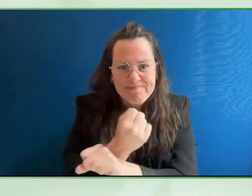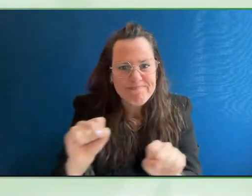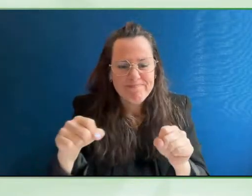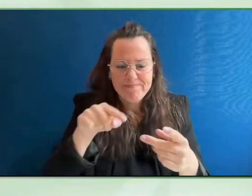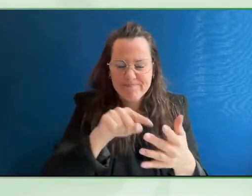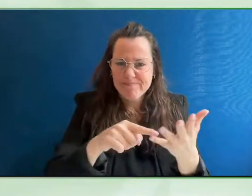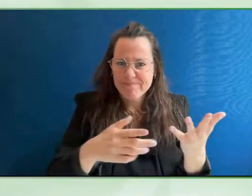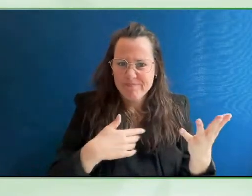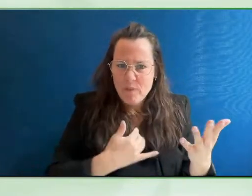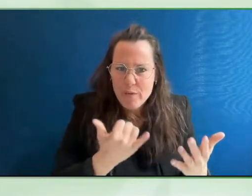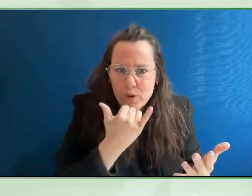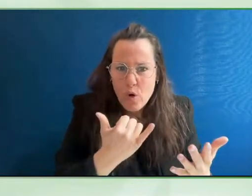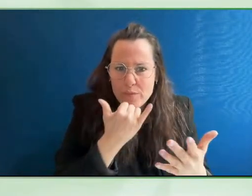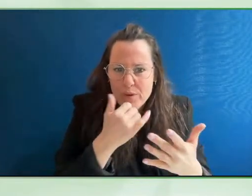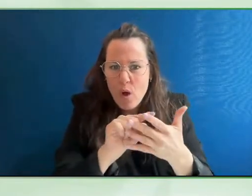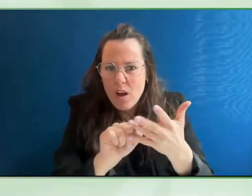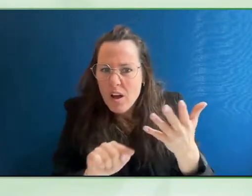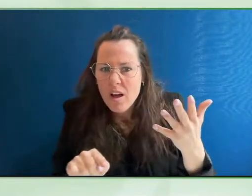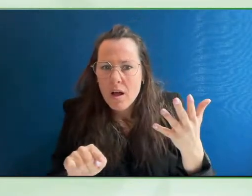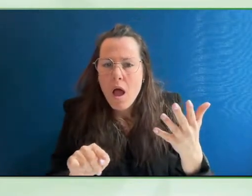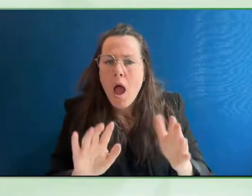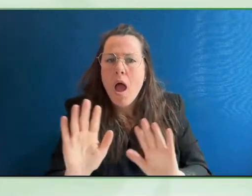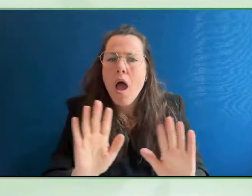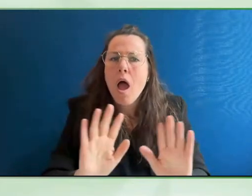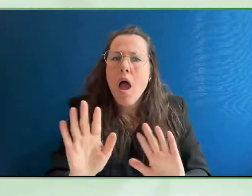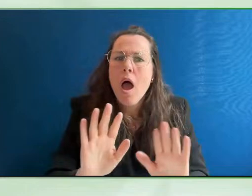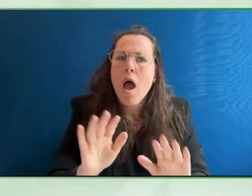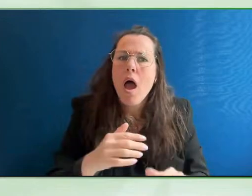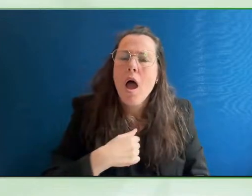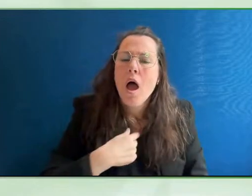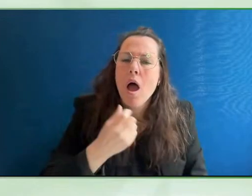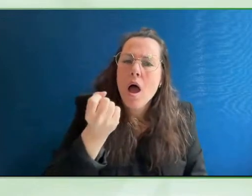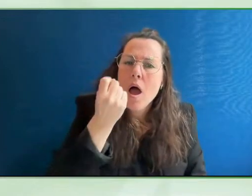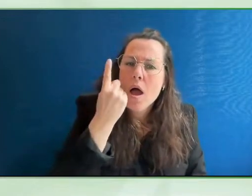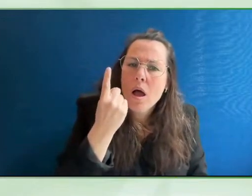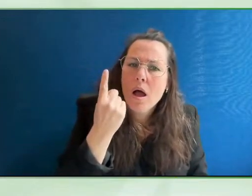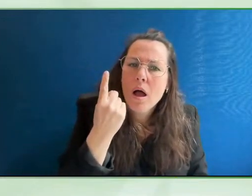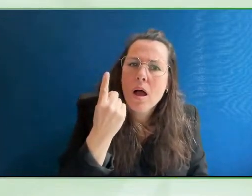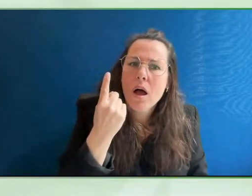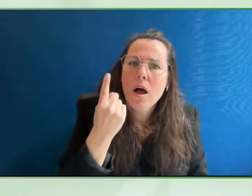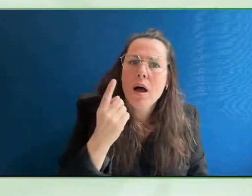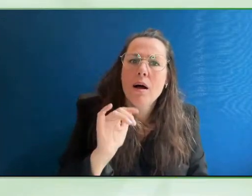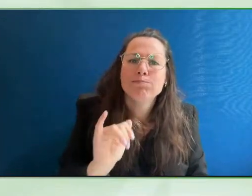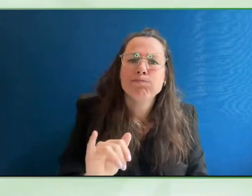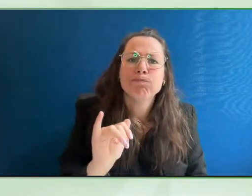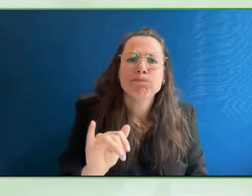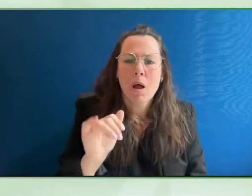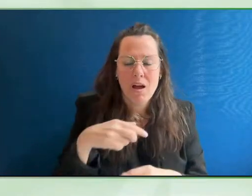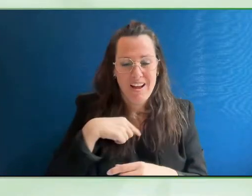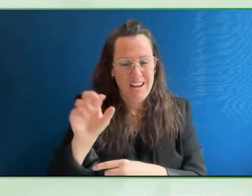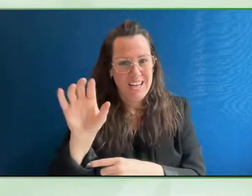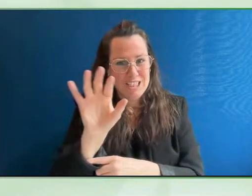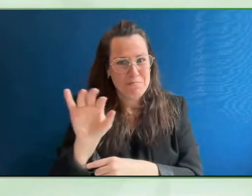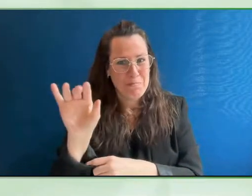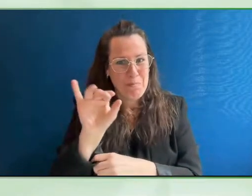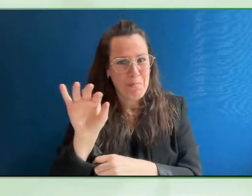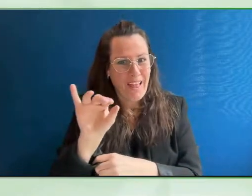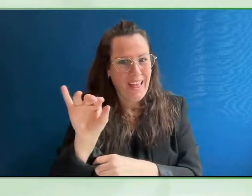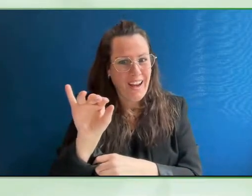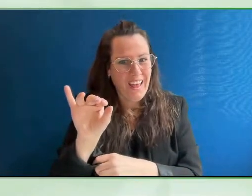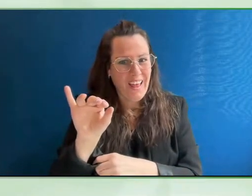And when you have an environment, then you have the ability to make a change in terms of expressing yourself or empowering someone else to express themselves. Whether